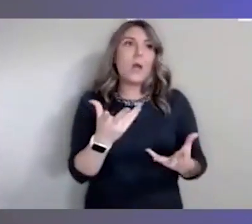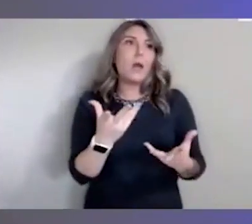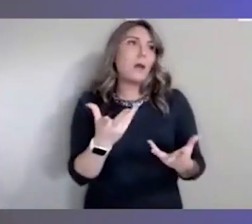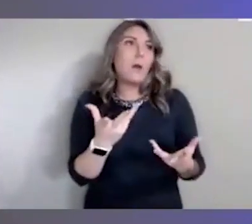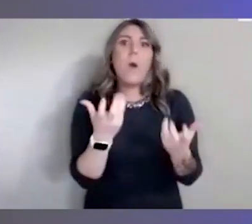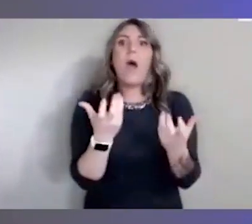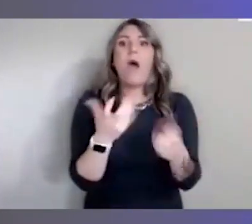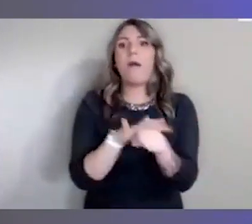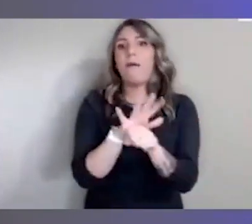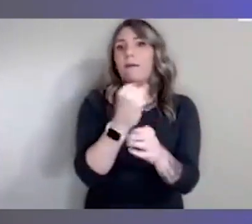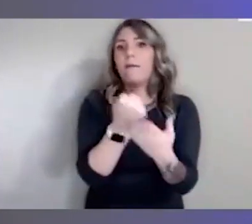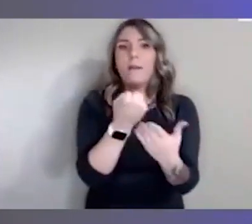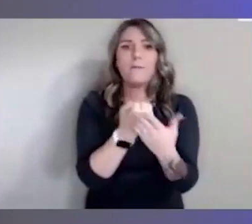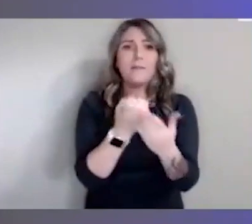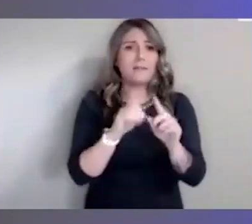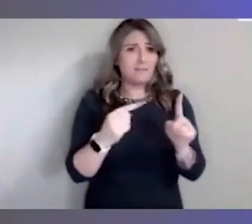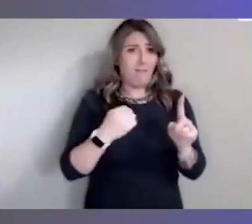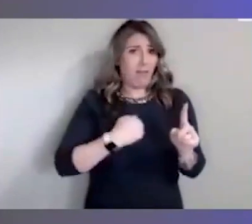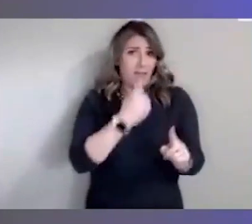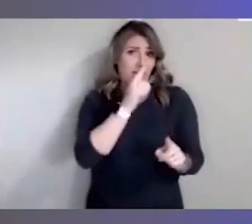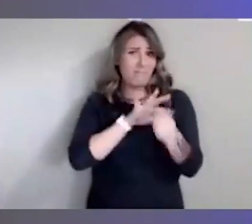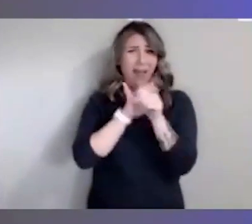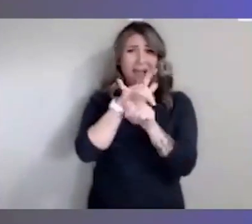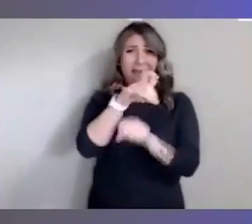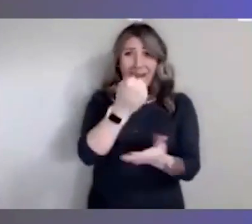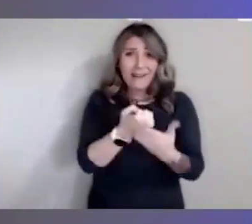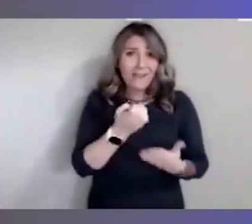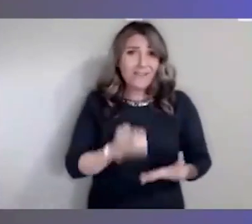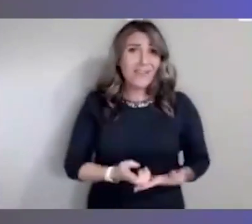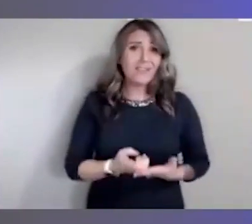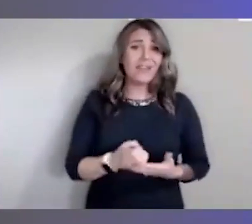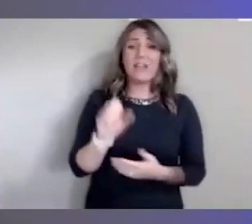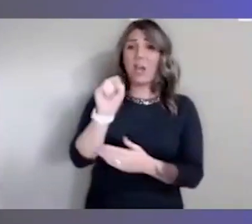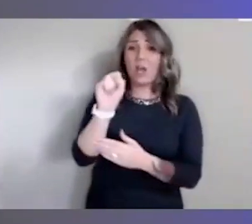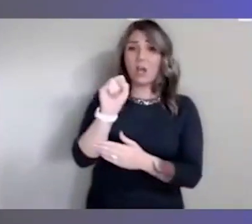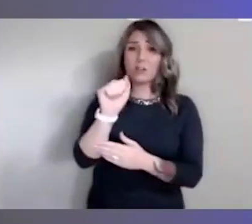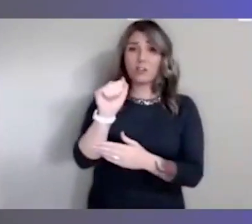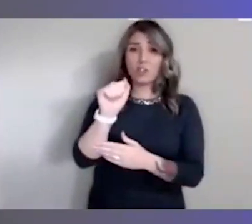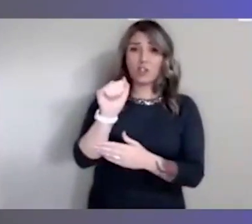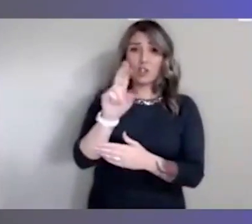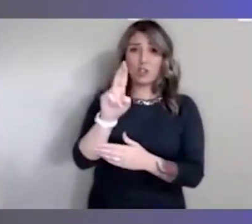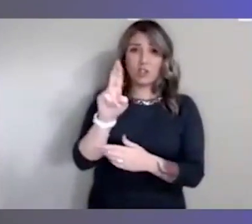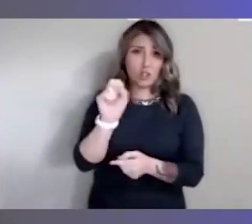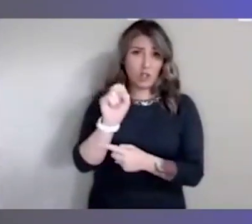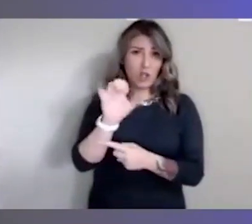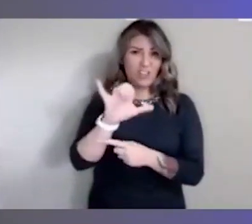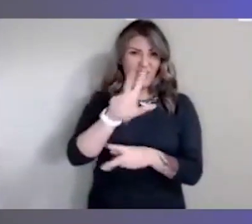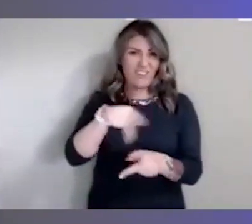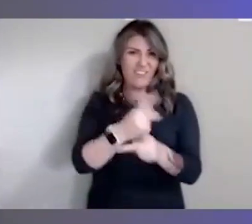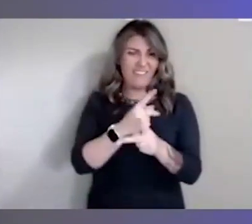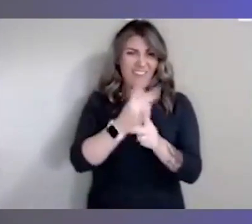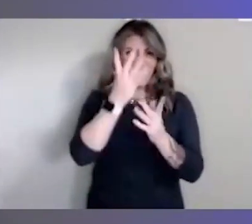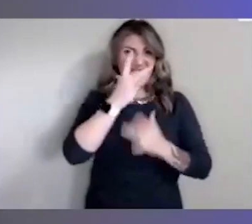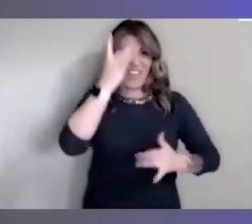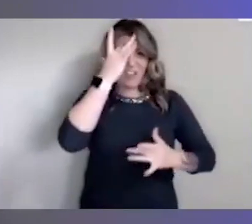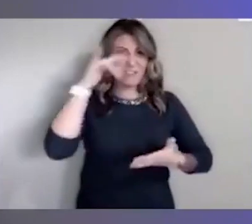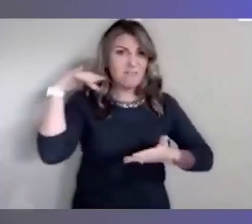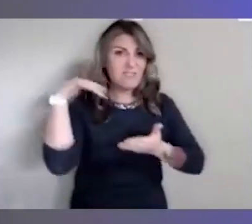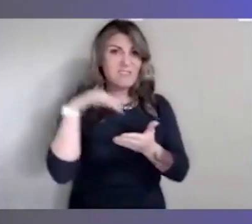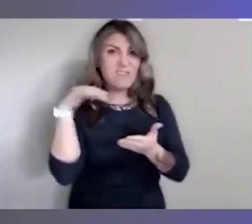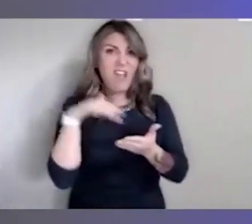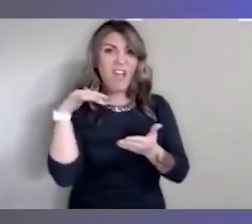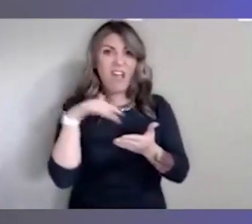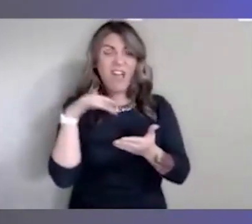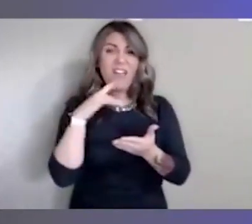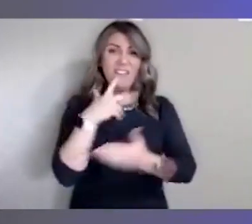think, frankly, we do have plenty of evidence. This SARS kind of virus has been studied in vaccines practice, and there's a lot of research